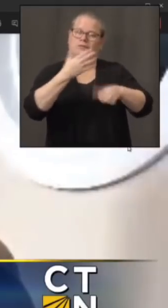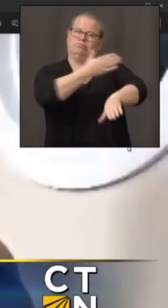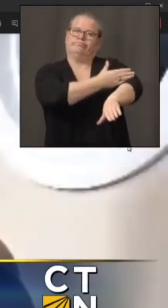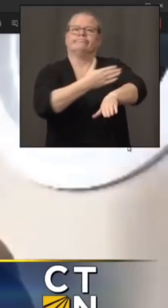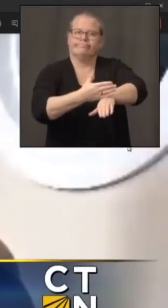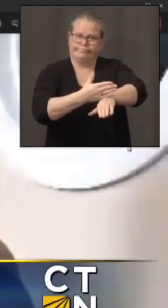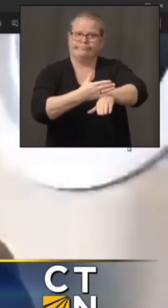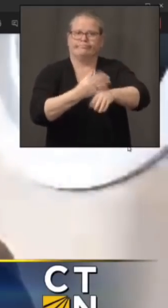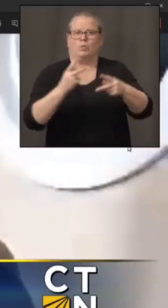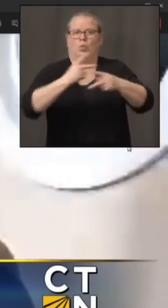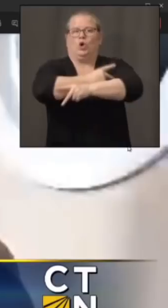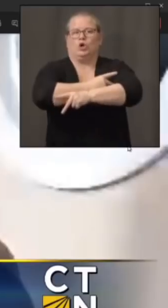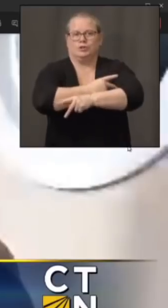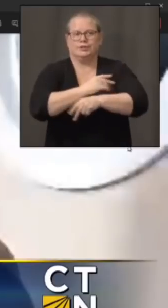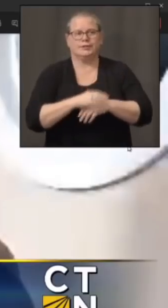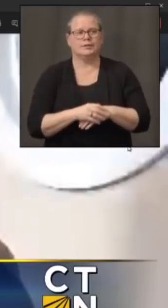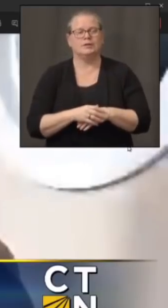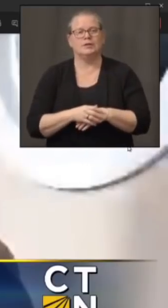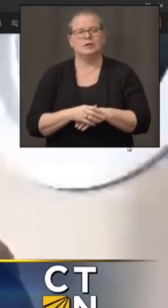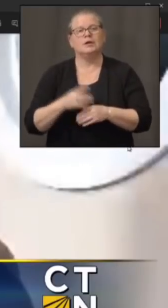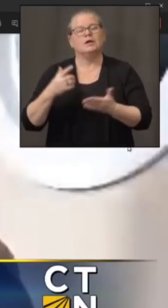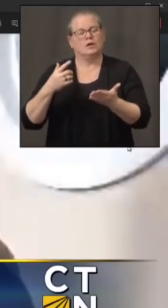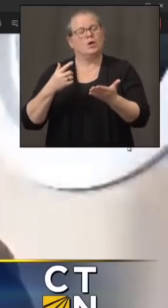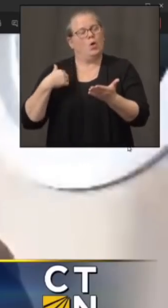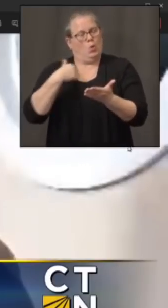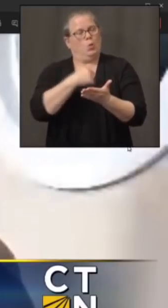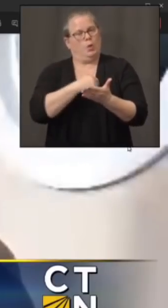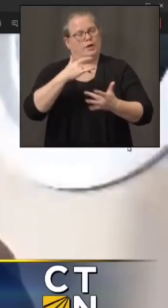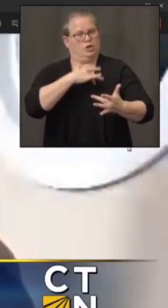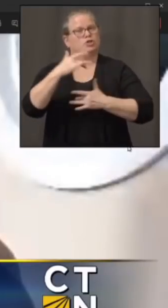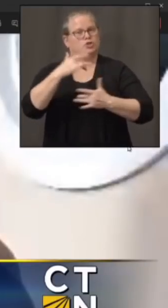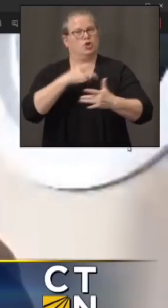epidemic. What we've had so far is regionalized epidemics. The first